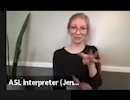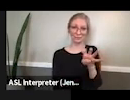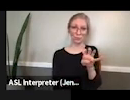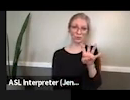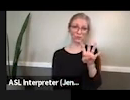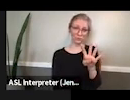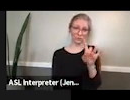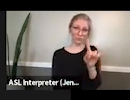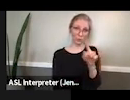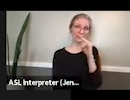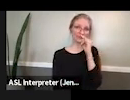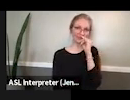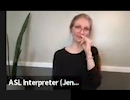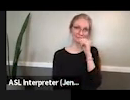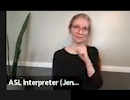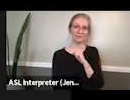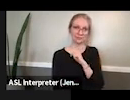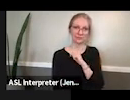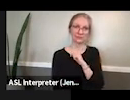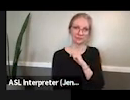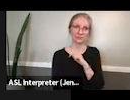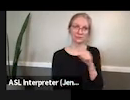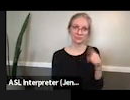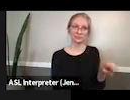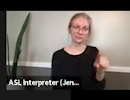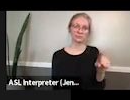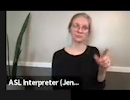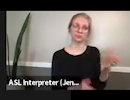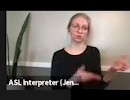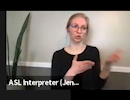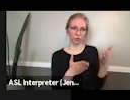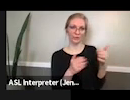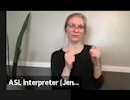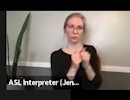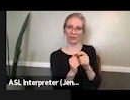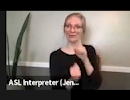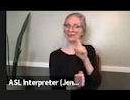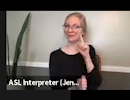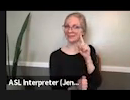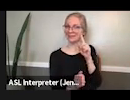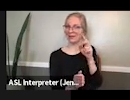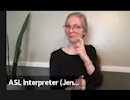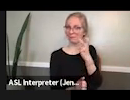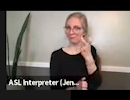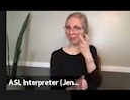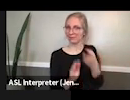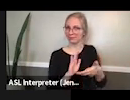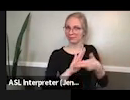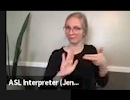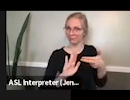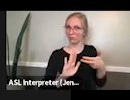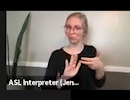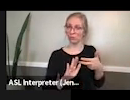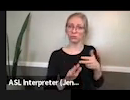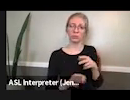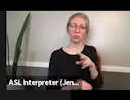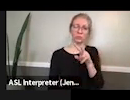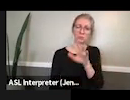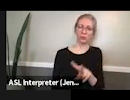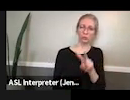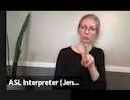10,441 kids that were served with a deafblindness label. Just over 250 in